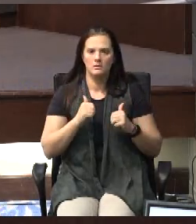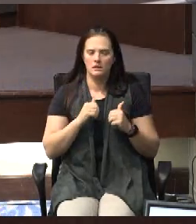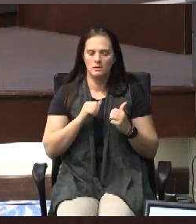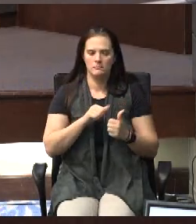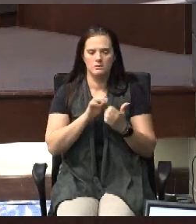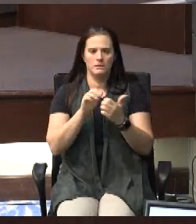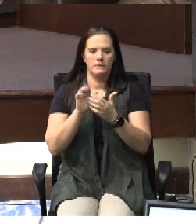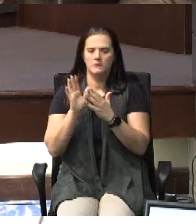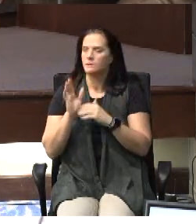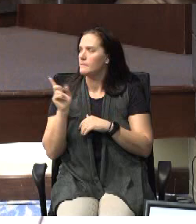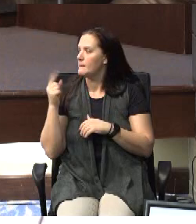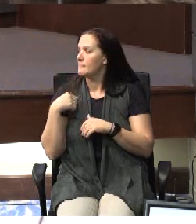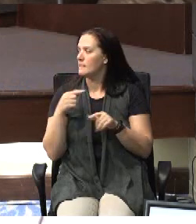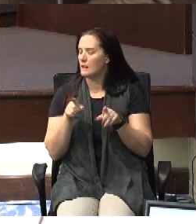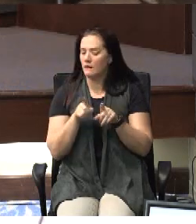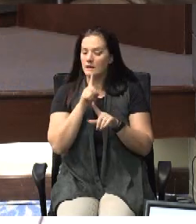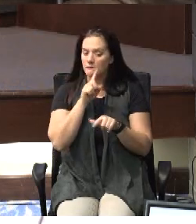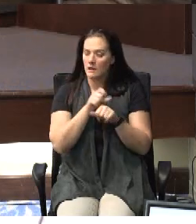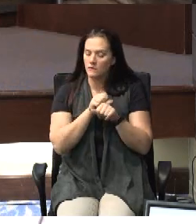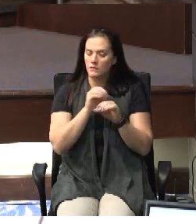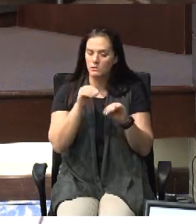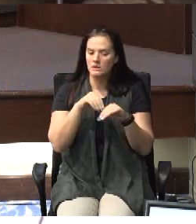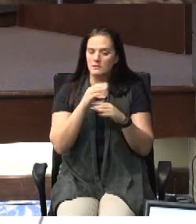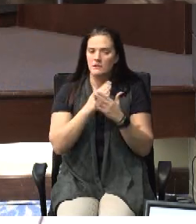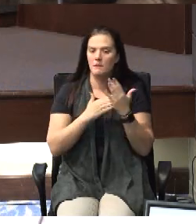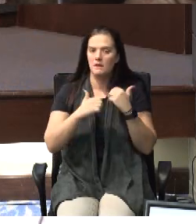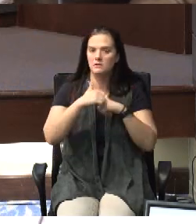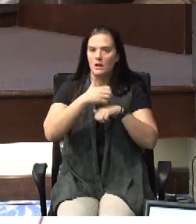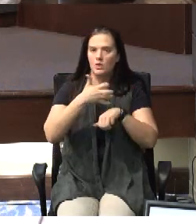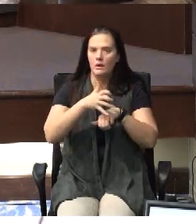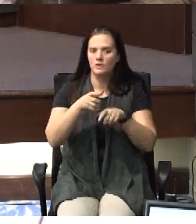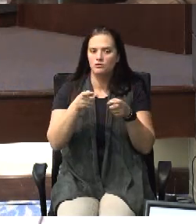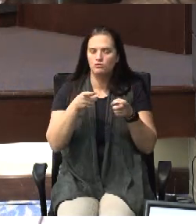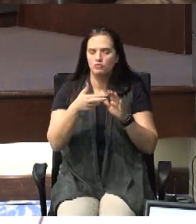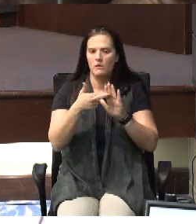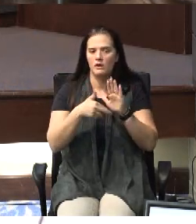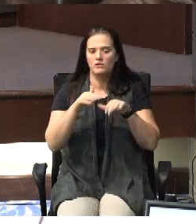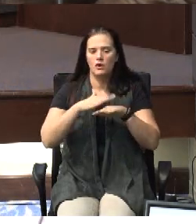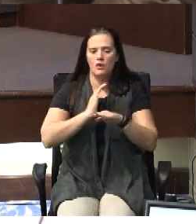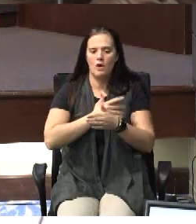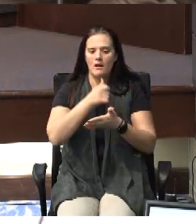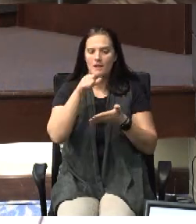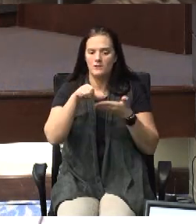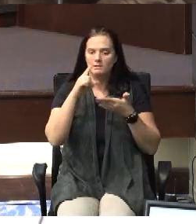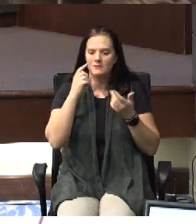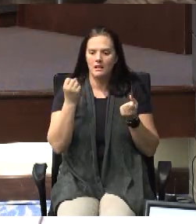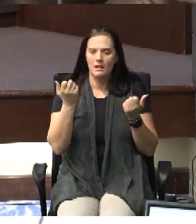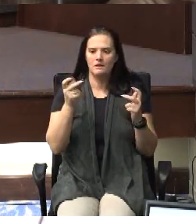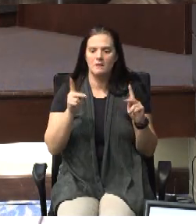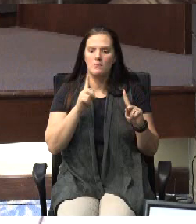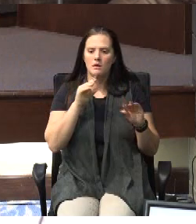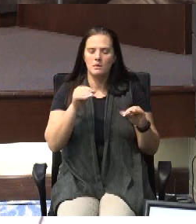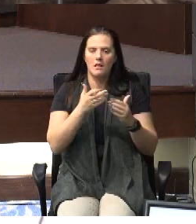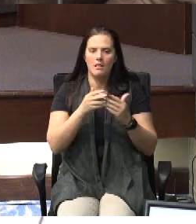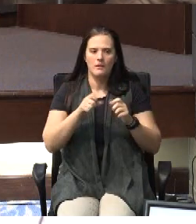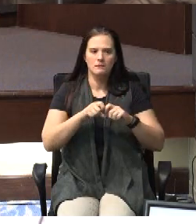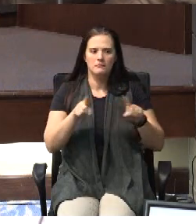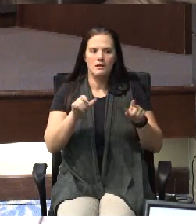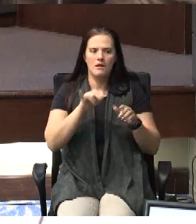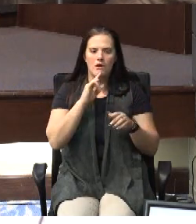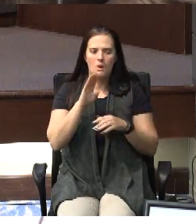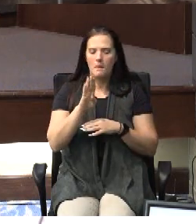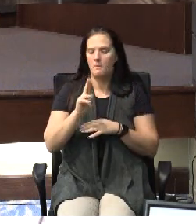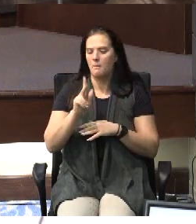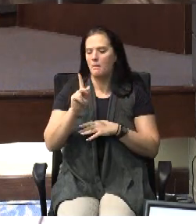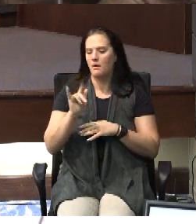I think it will, but we've even actually included some of the solid waste regulations on our letters, because a lot of people are putting things out that are